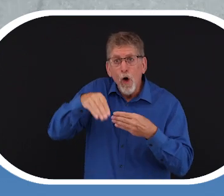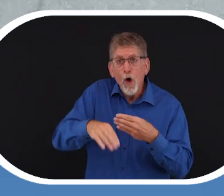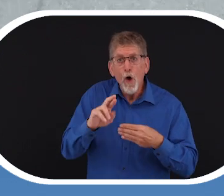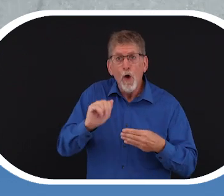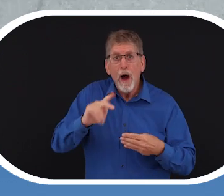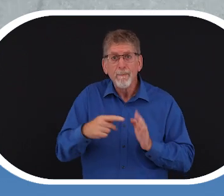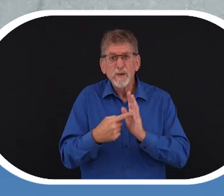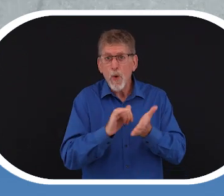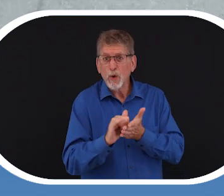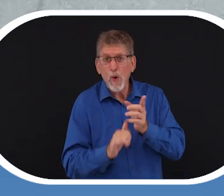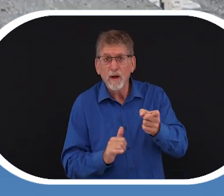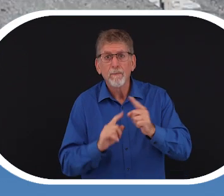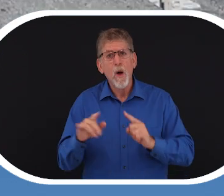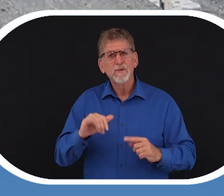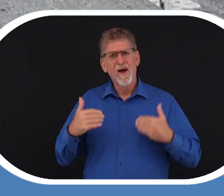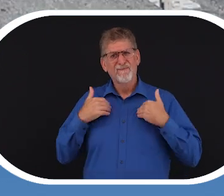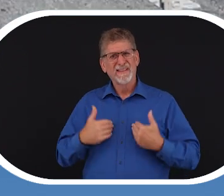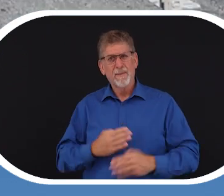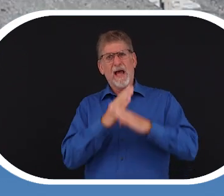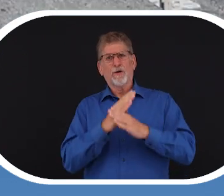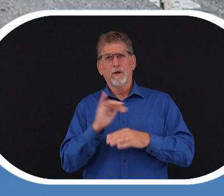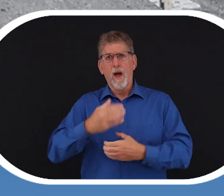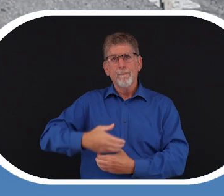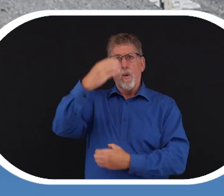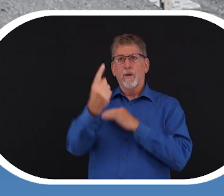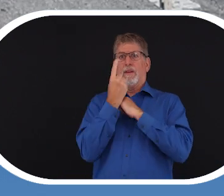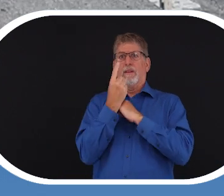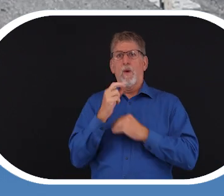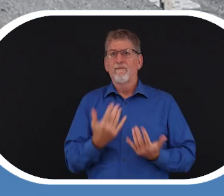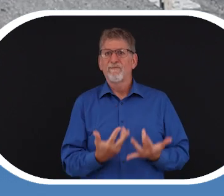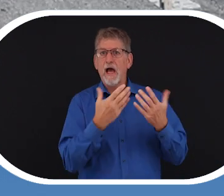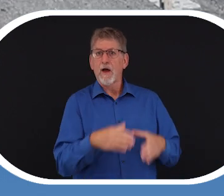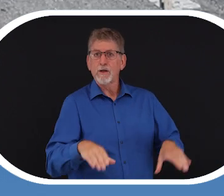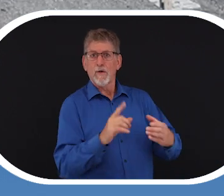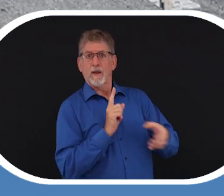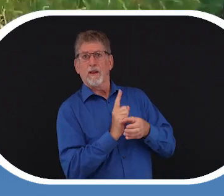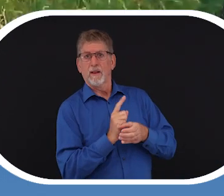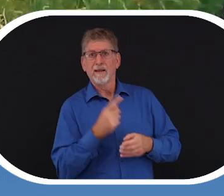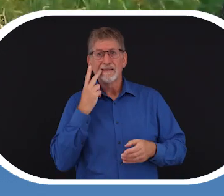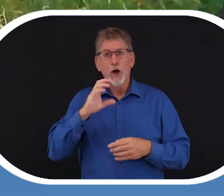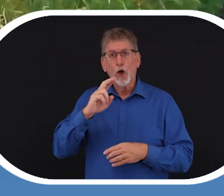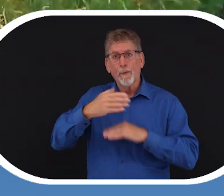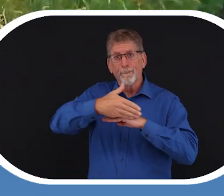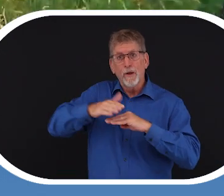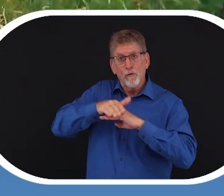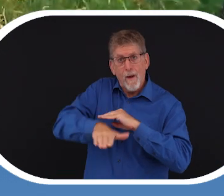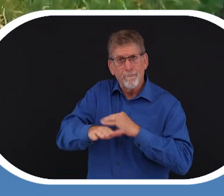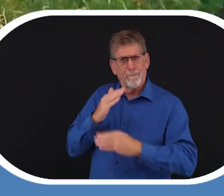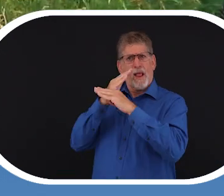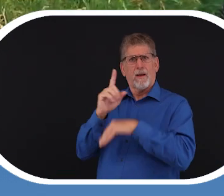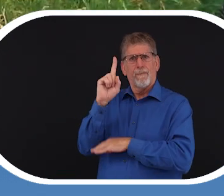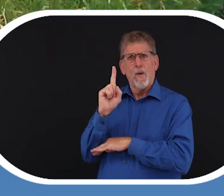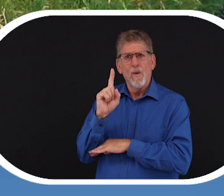It's also physical barriers like poles or fire hydrants. Here we have a curb ramp, but it's blocked by a pole. There's also